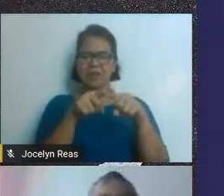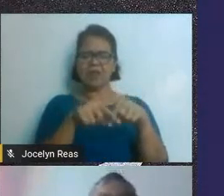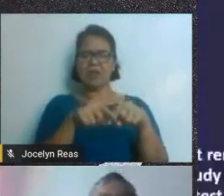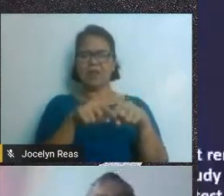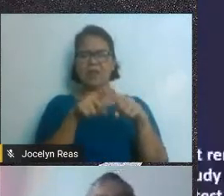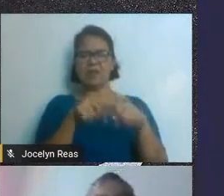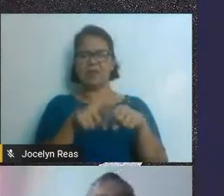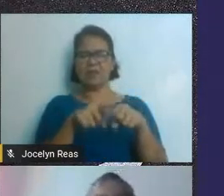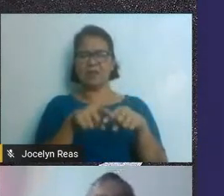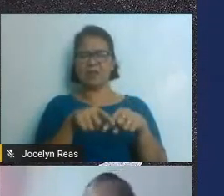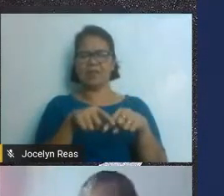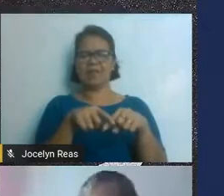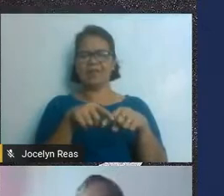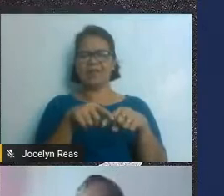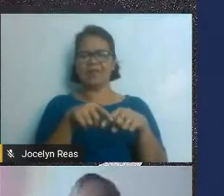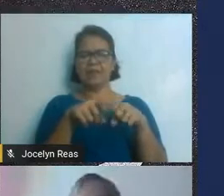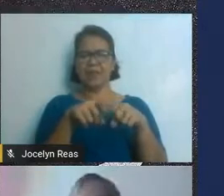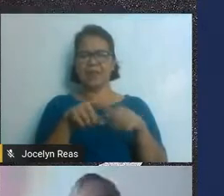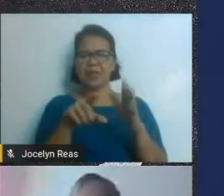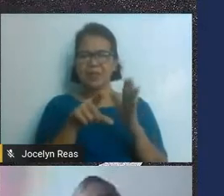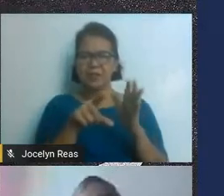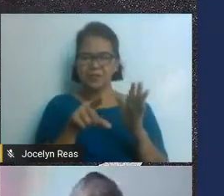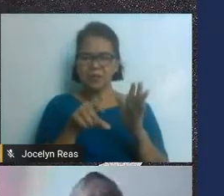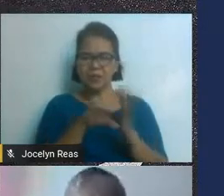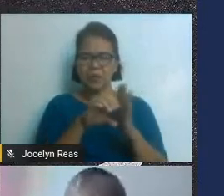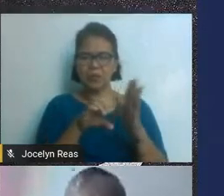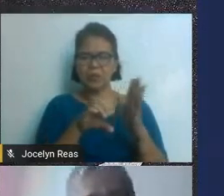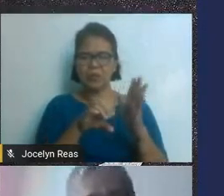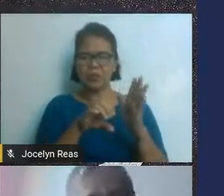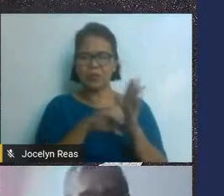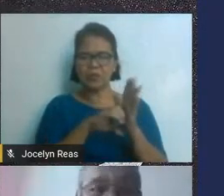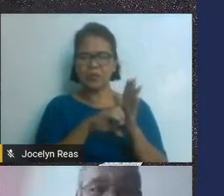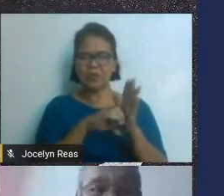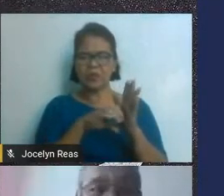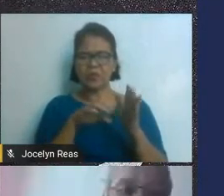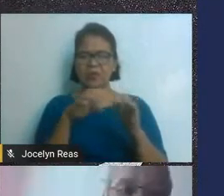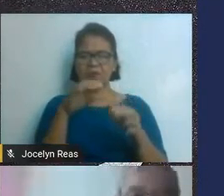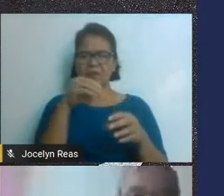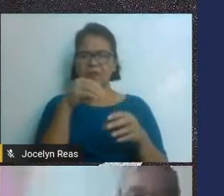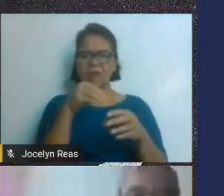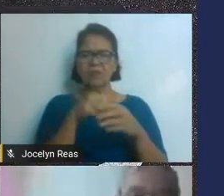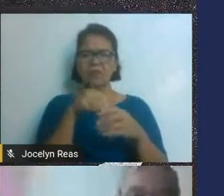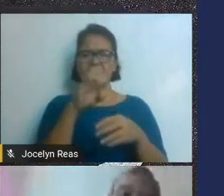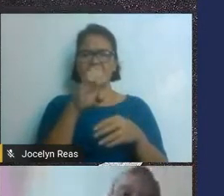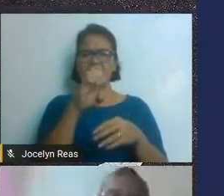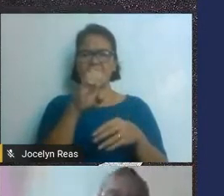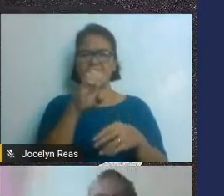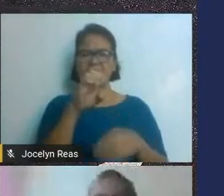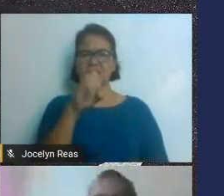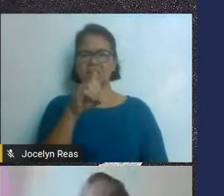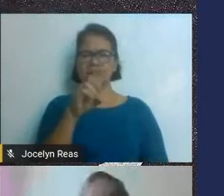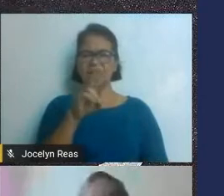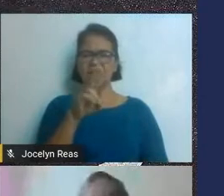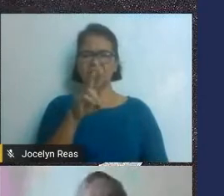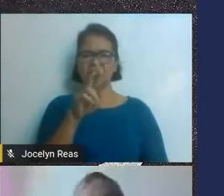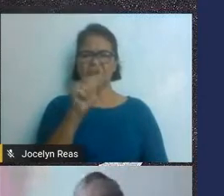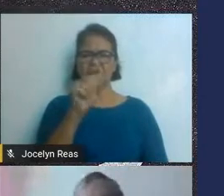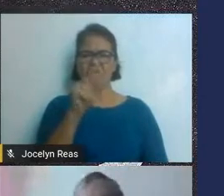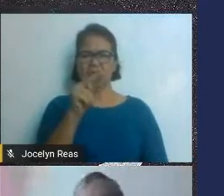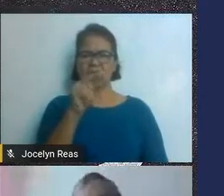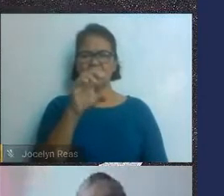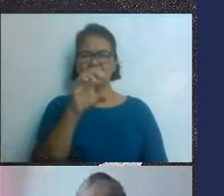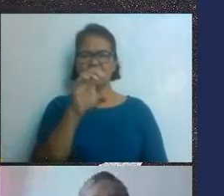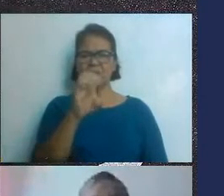we have used. What is that? Endurance. So nung ginagawa ng team ni Director Joyce